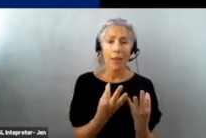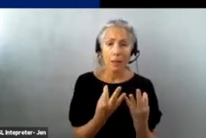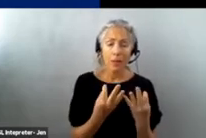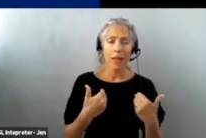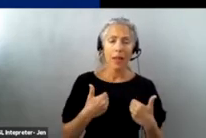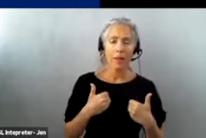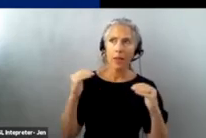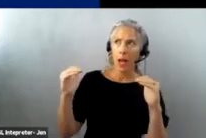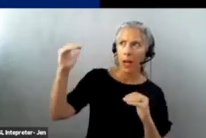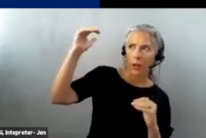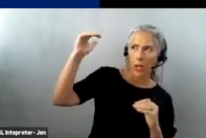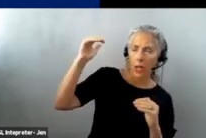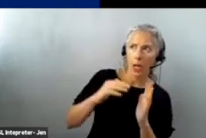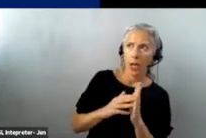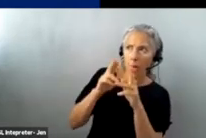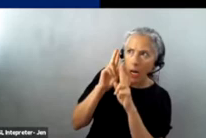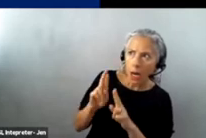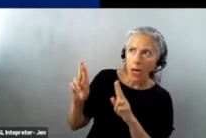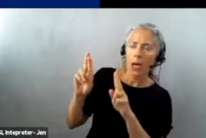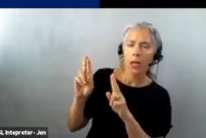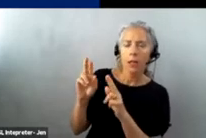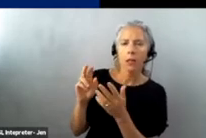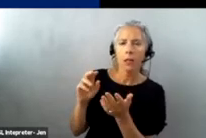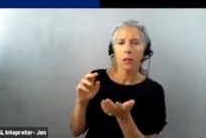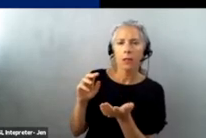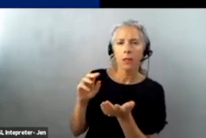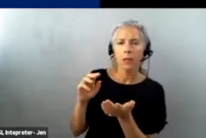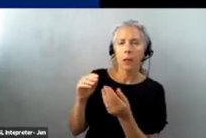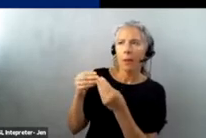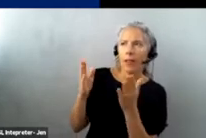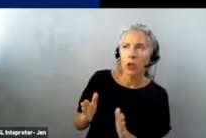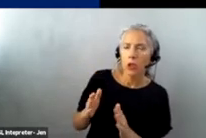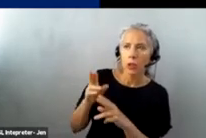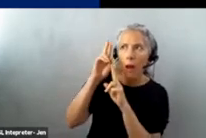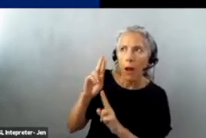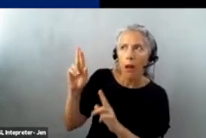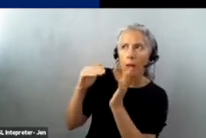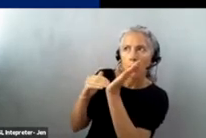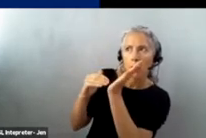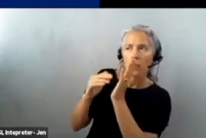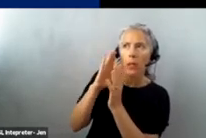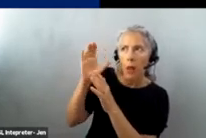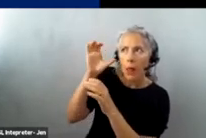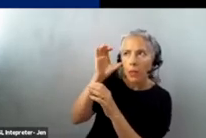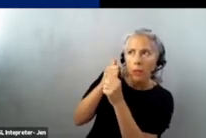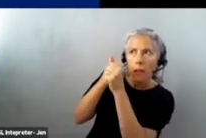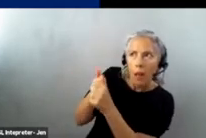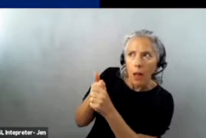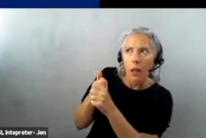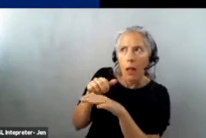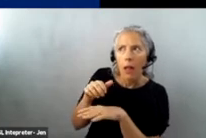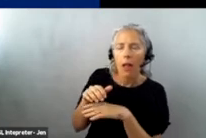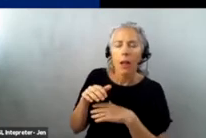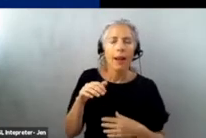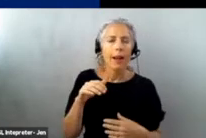hierarchy, right? Where they respect providers, they respect the physicians, and they will listen to that. And that